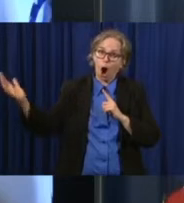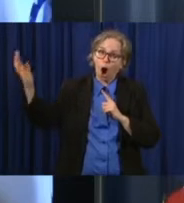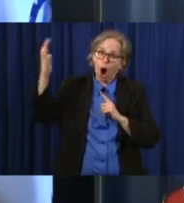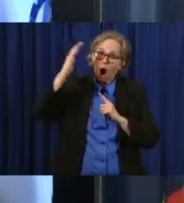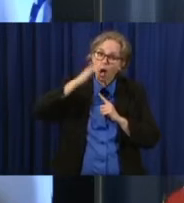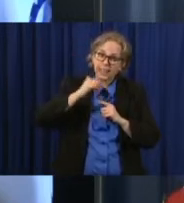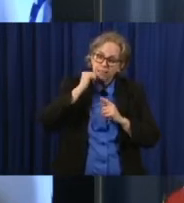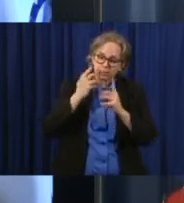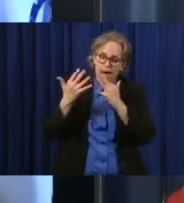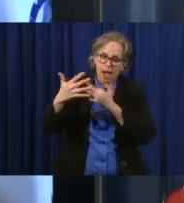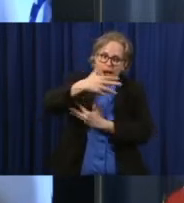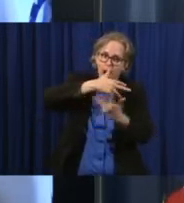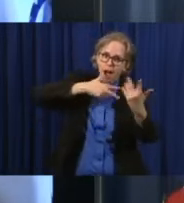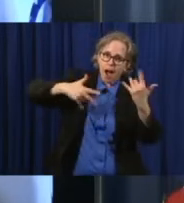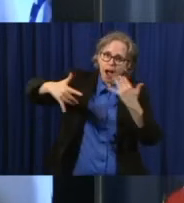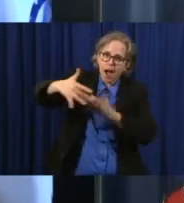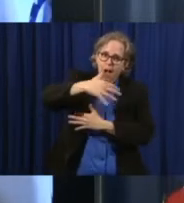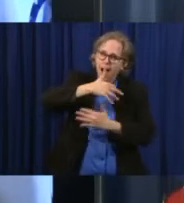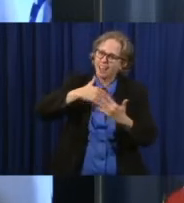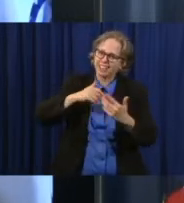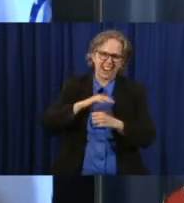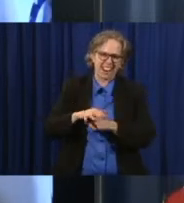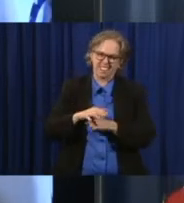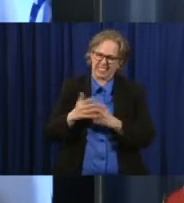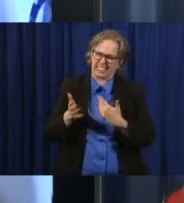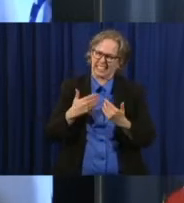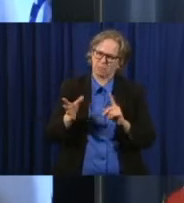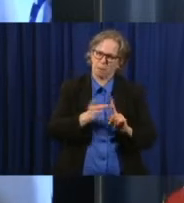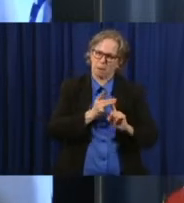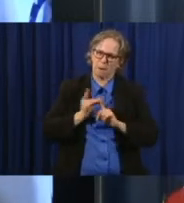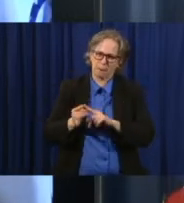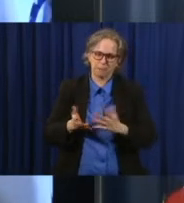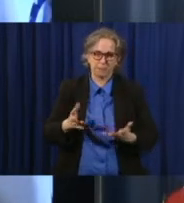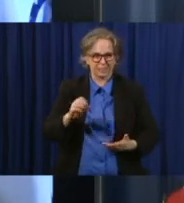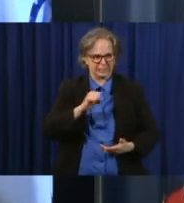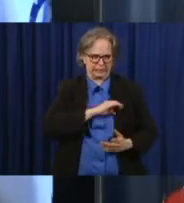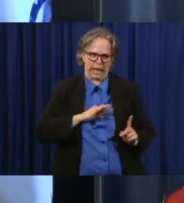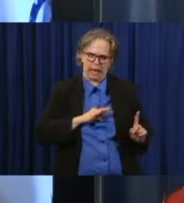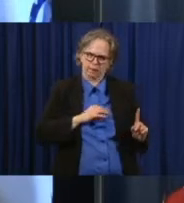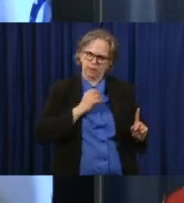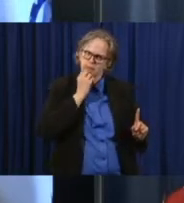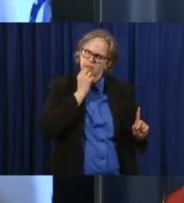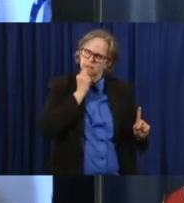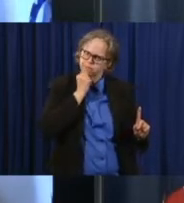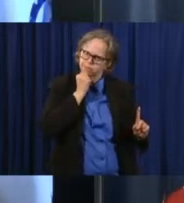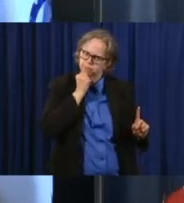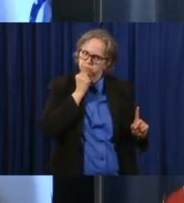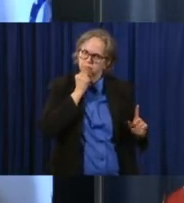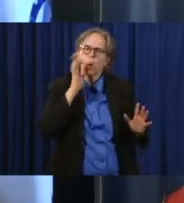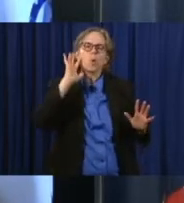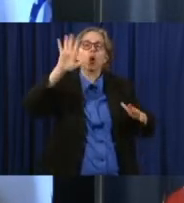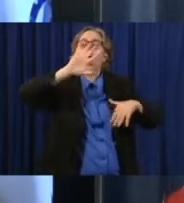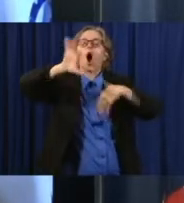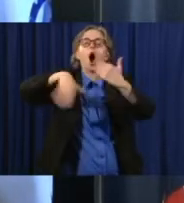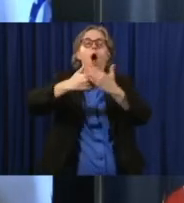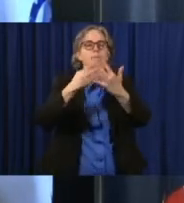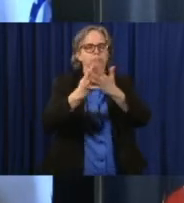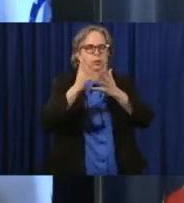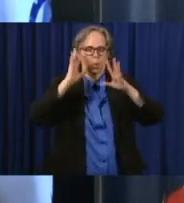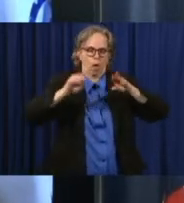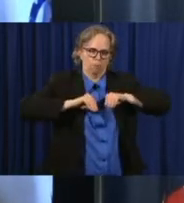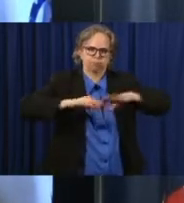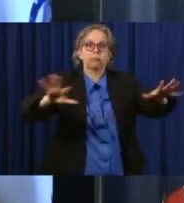and the teamwork of that staff, everyone would have had COVID at the same time, and it would have overwhelmed the community, and that's not what has happened.